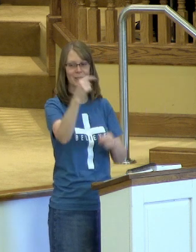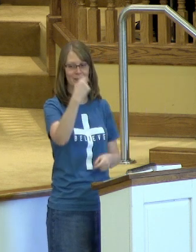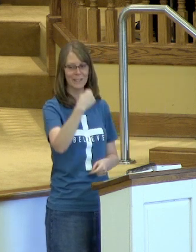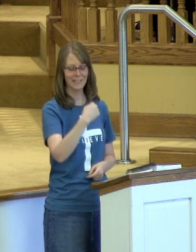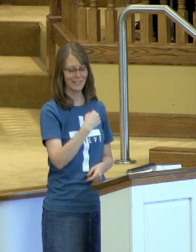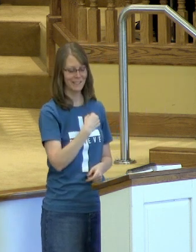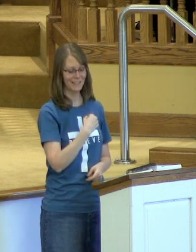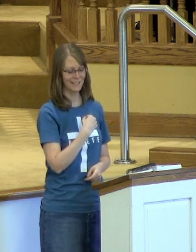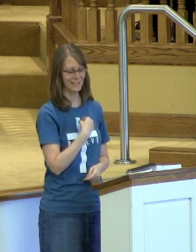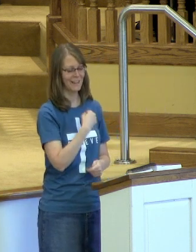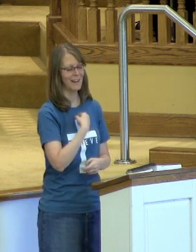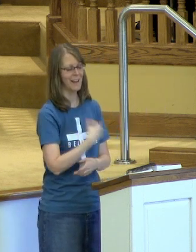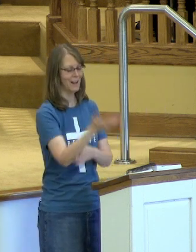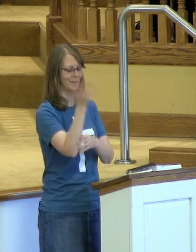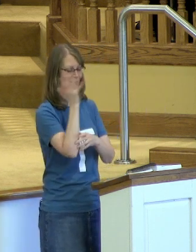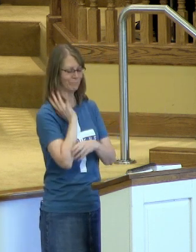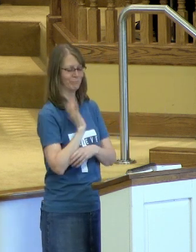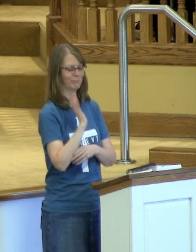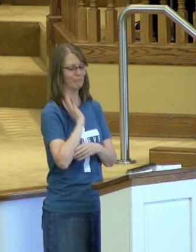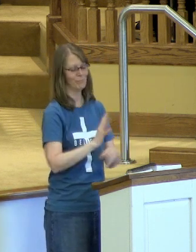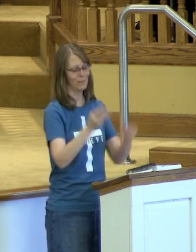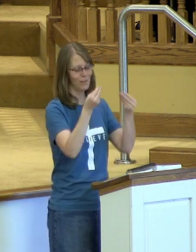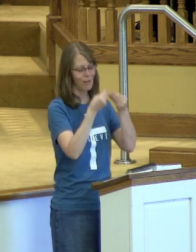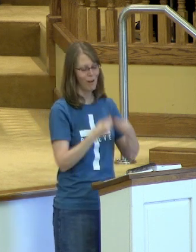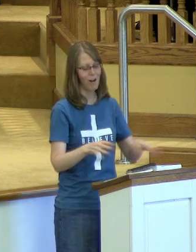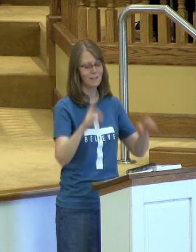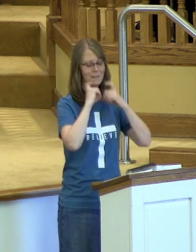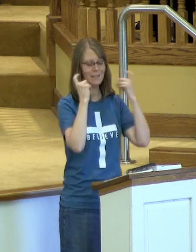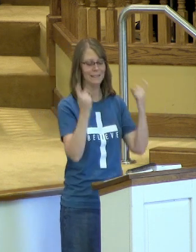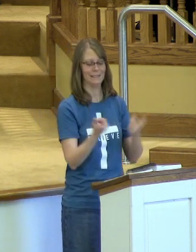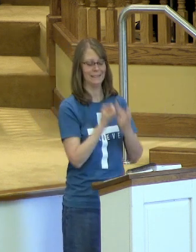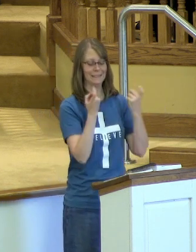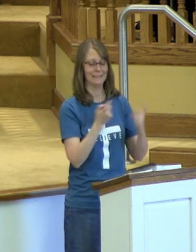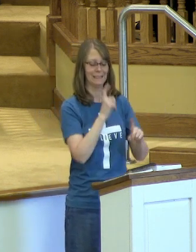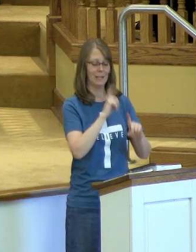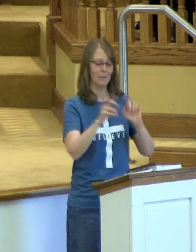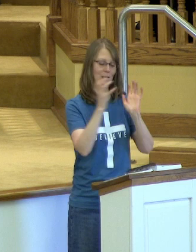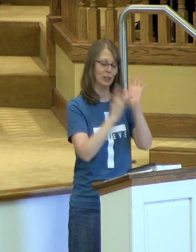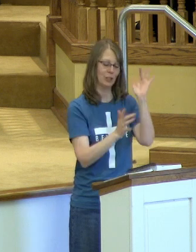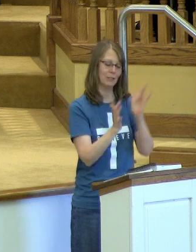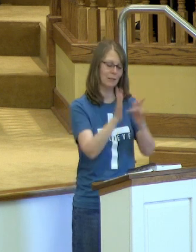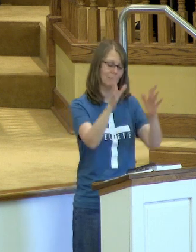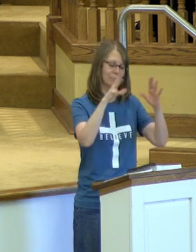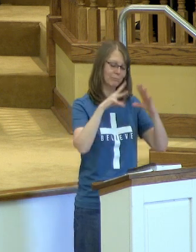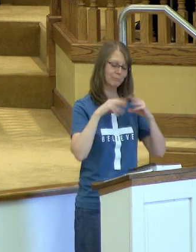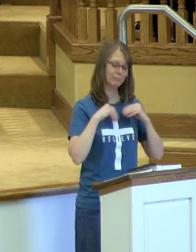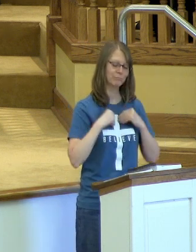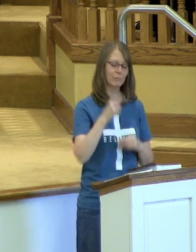to me. I was lost in sin, but Jesus took me in.